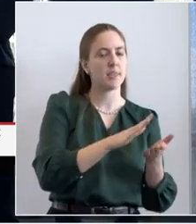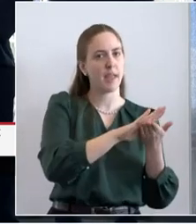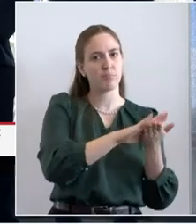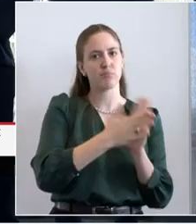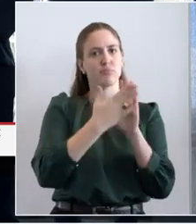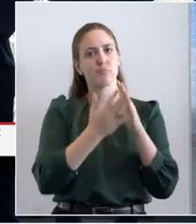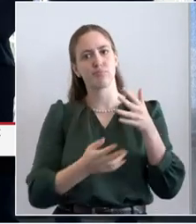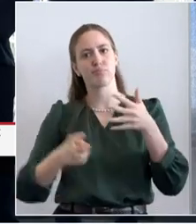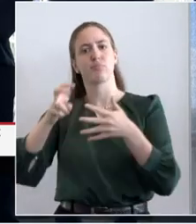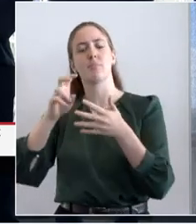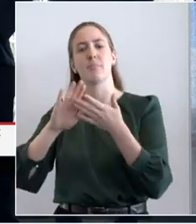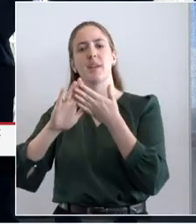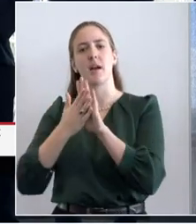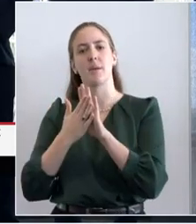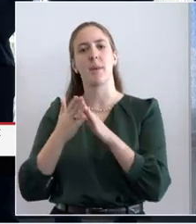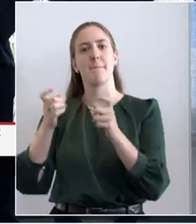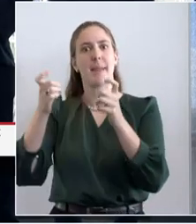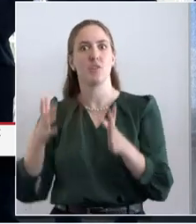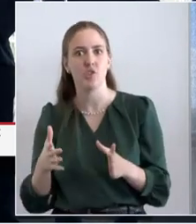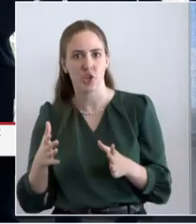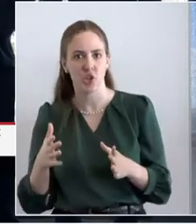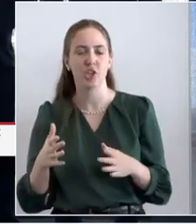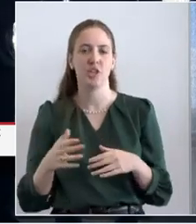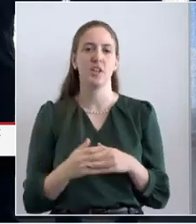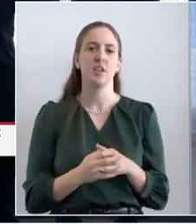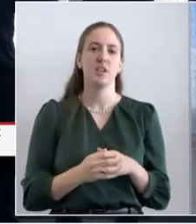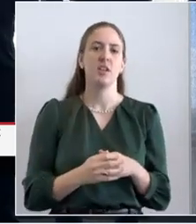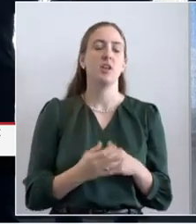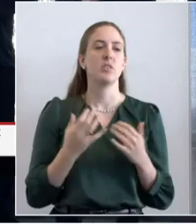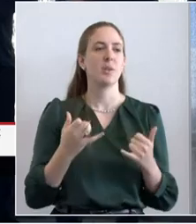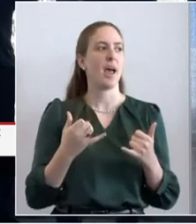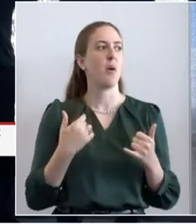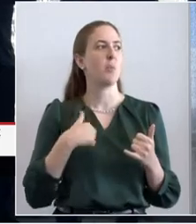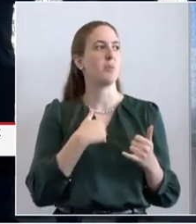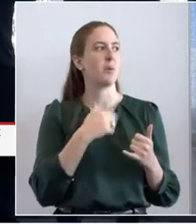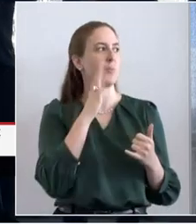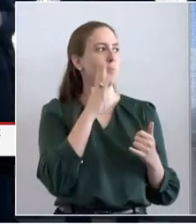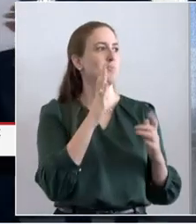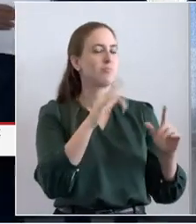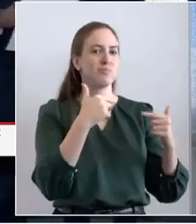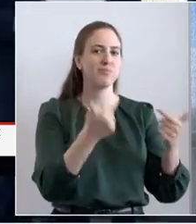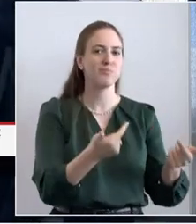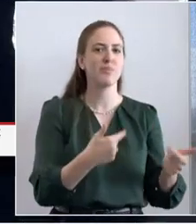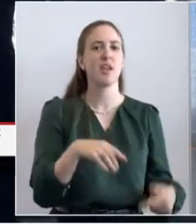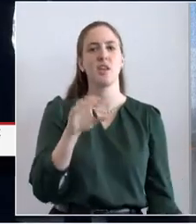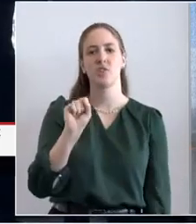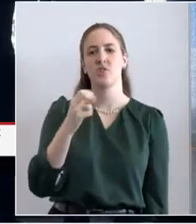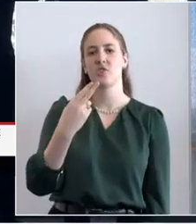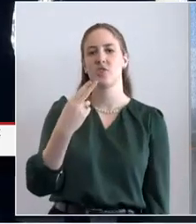trying to help. So please join me in welcoming Shinar Little, who is going to introduce our mayor.